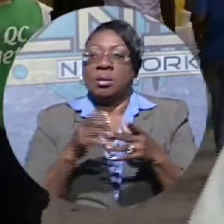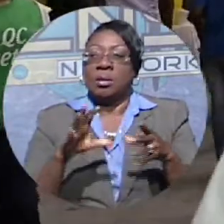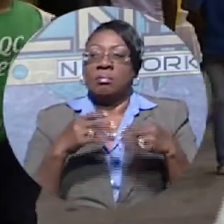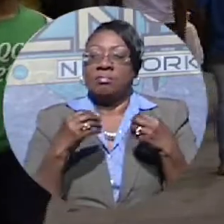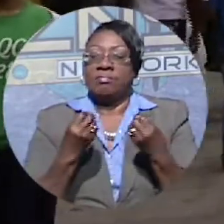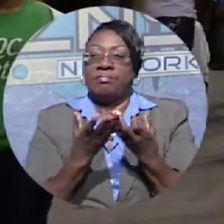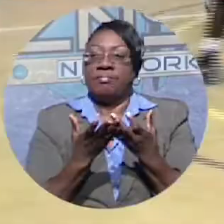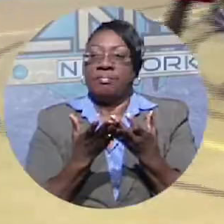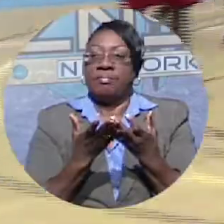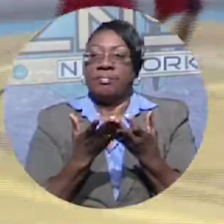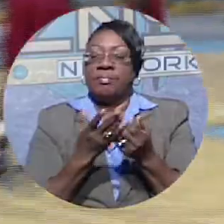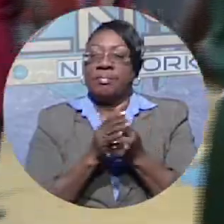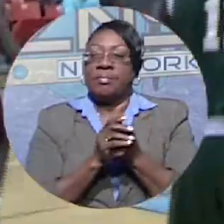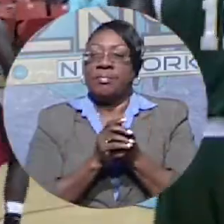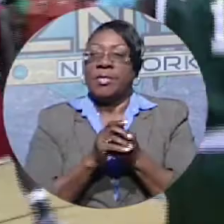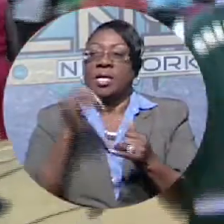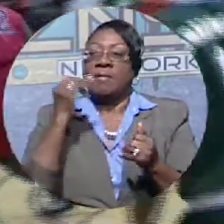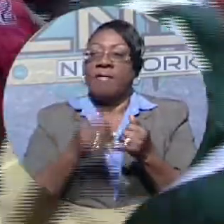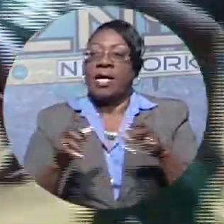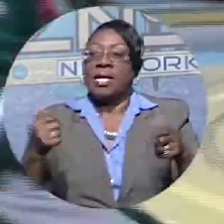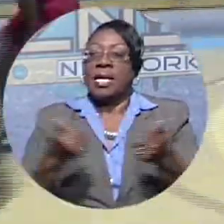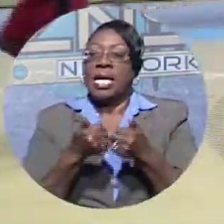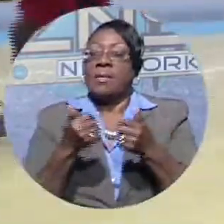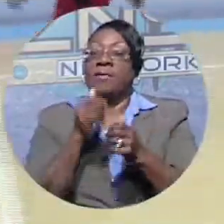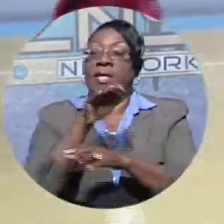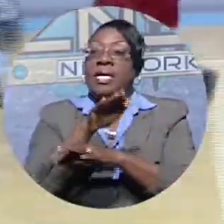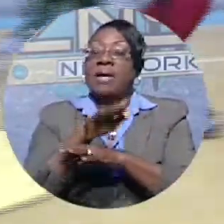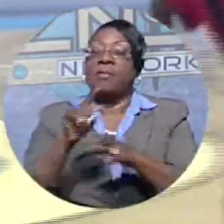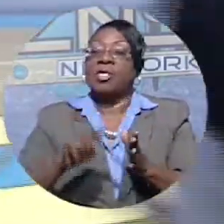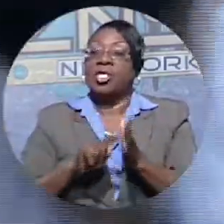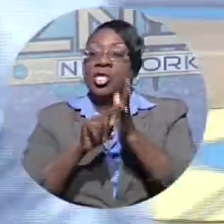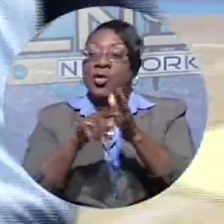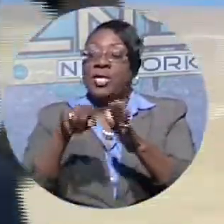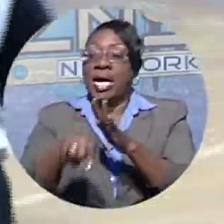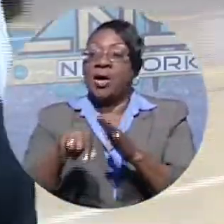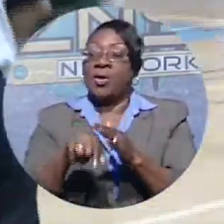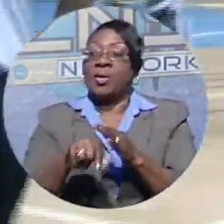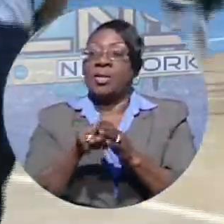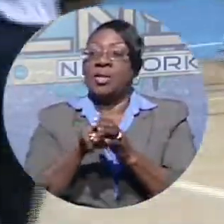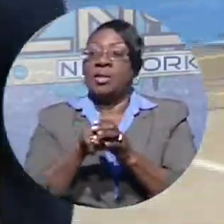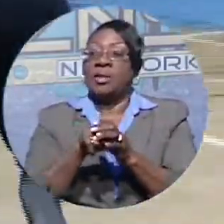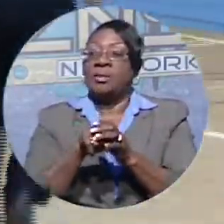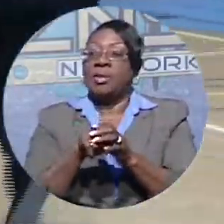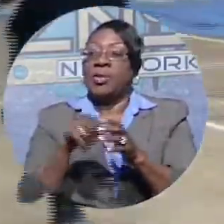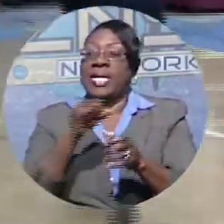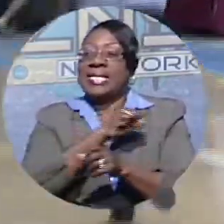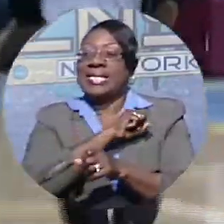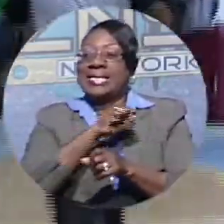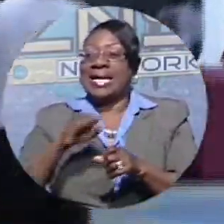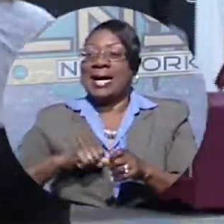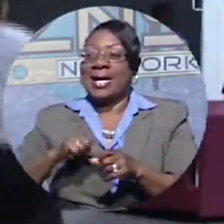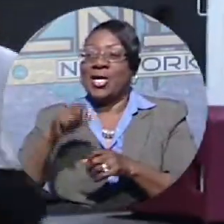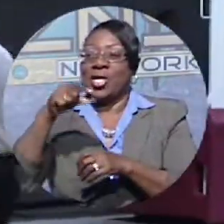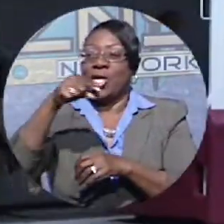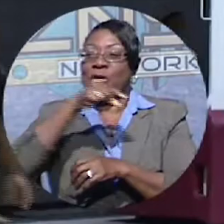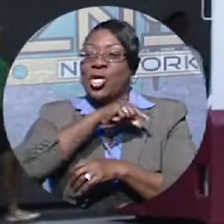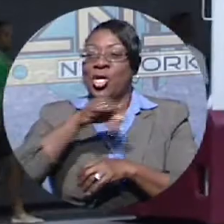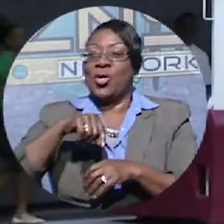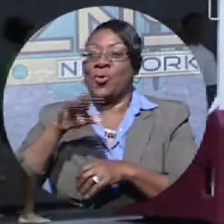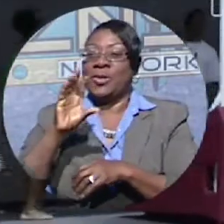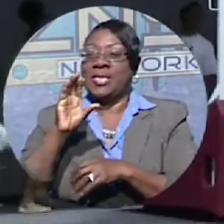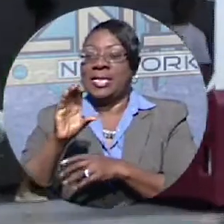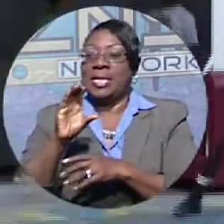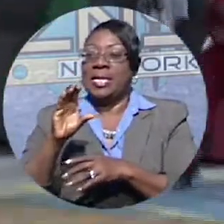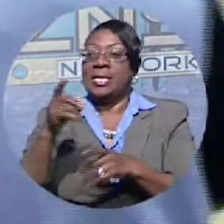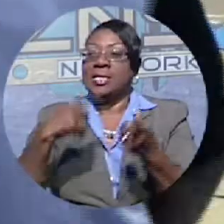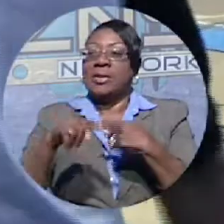defense up and it kind of worked for us. The final game of the night was a showdown in the senior boys division between Sack and QC. This one went